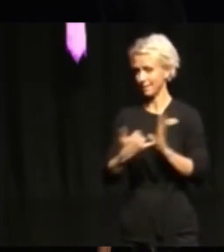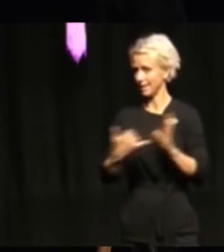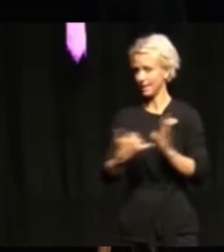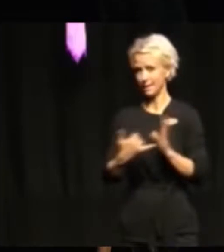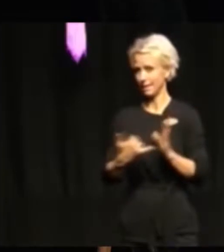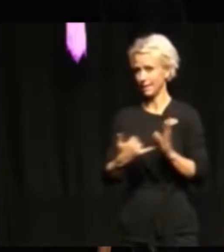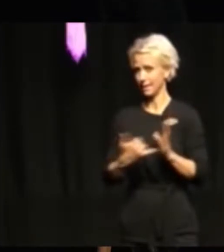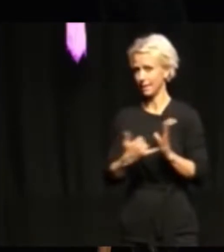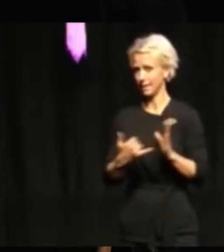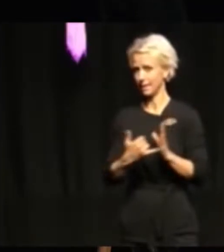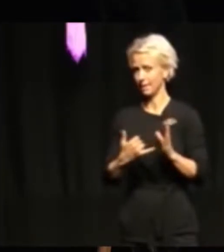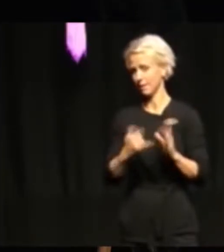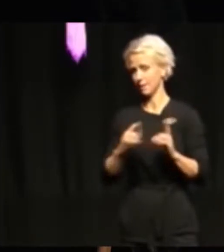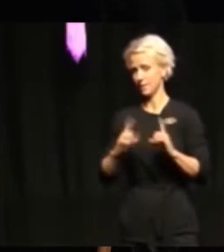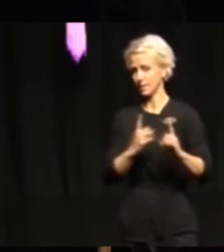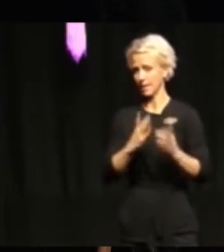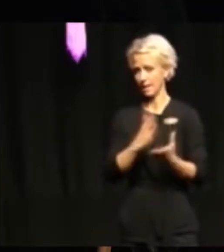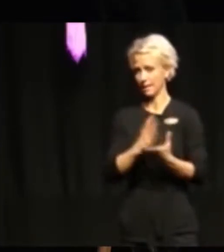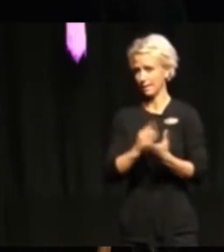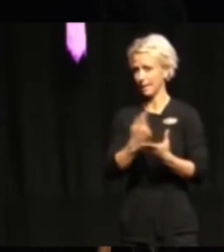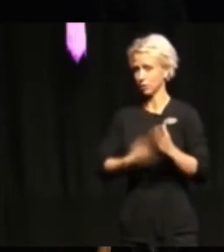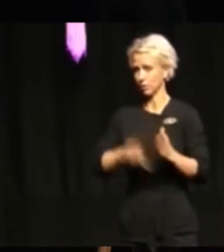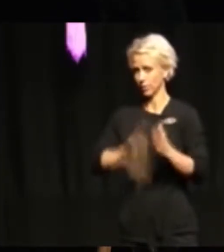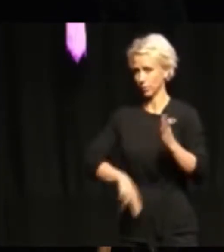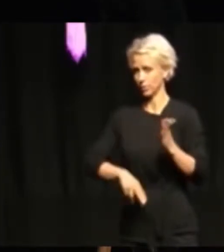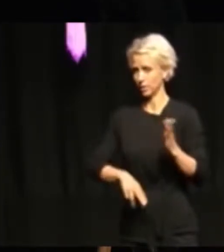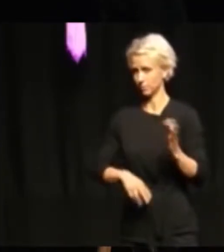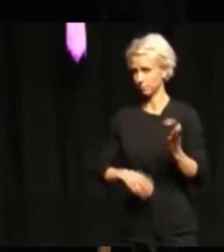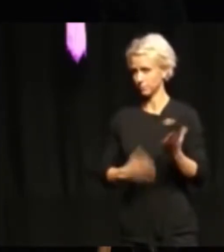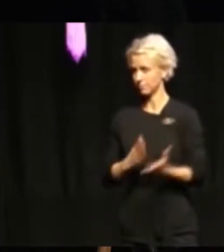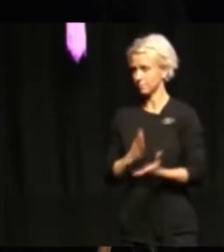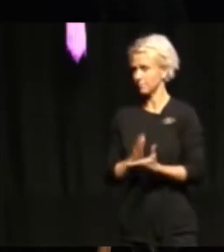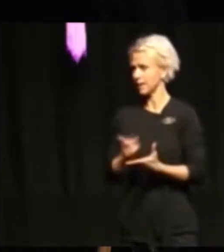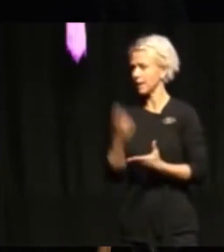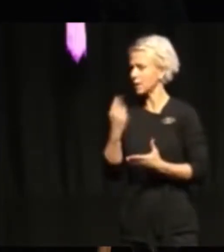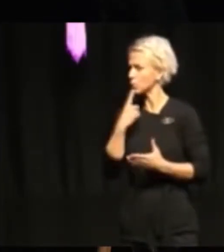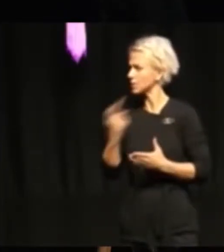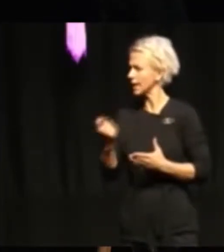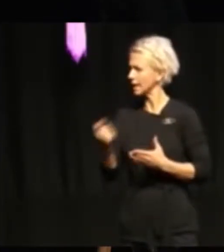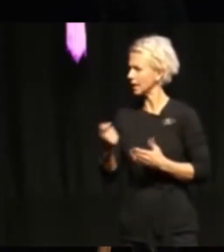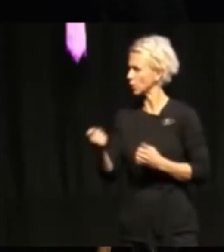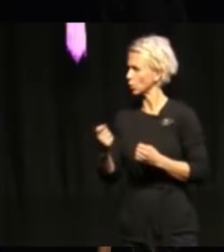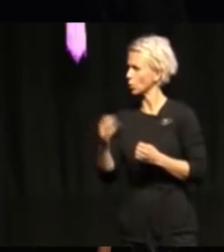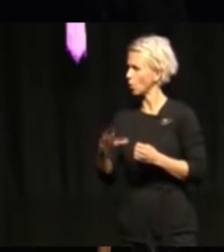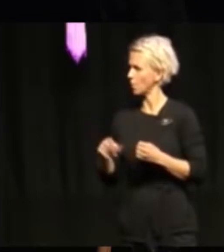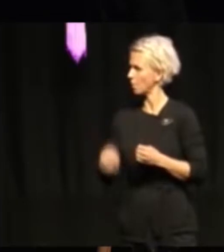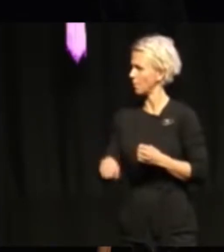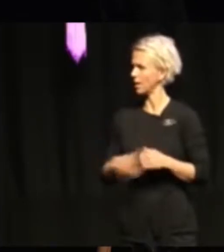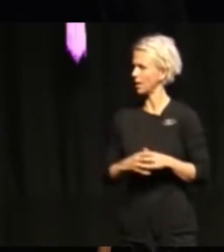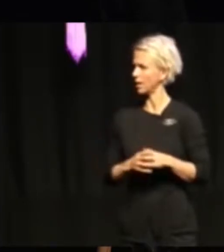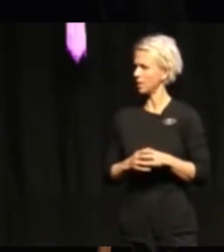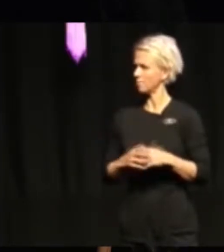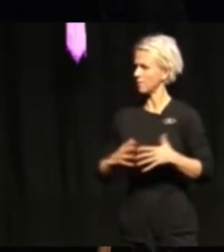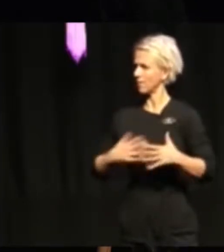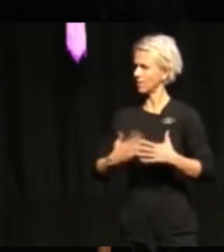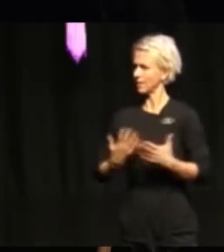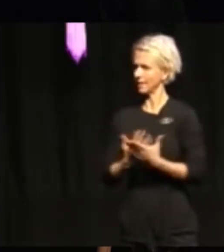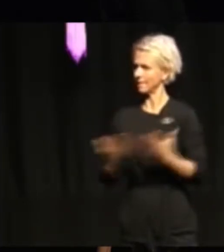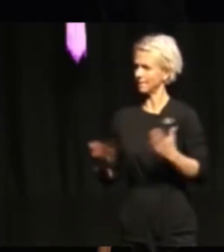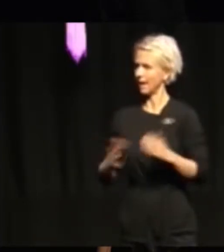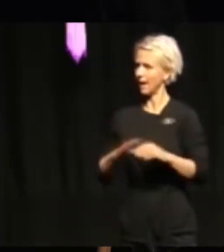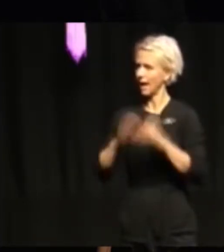is about progressive development, Yes. exactly, etc. Can you just say a few words about that, and why is that feature